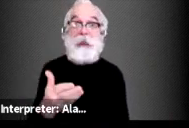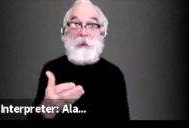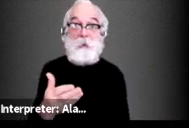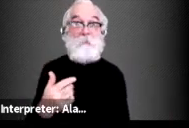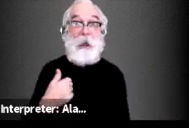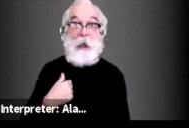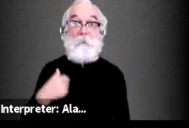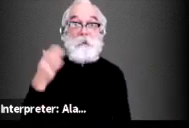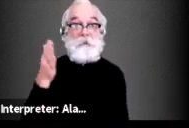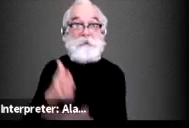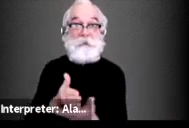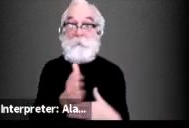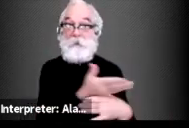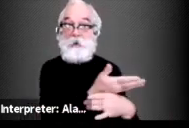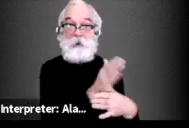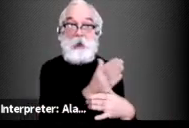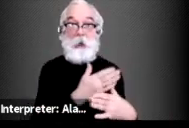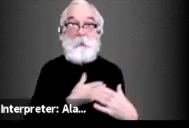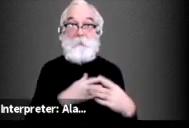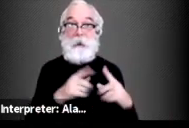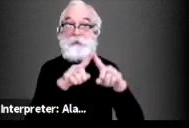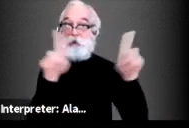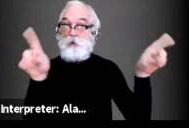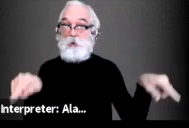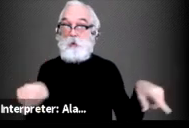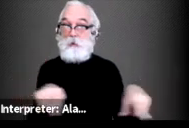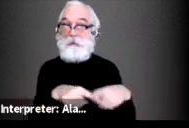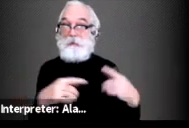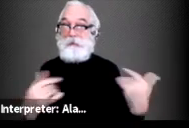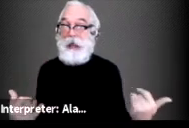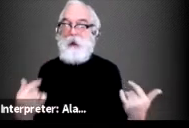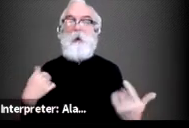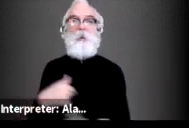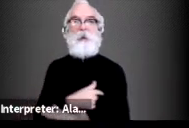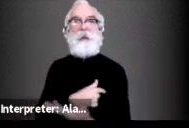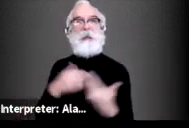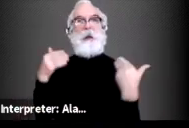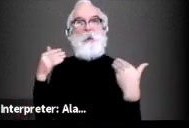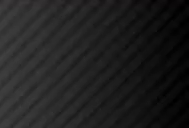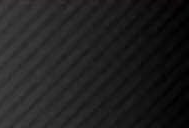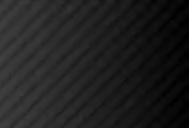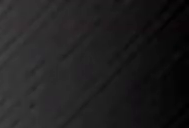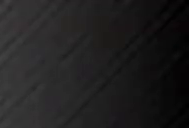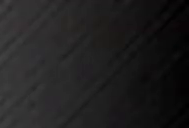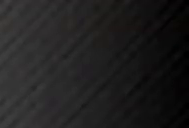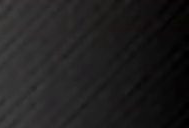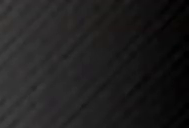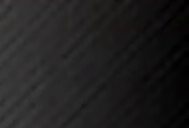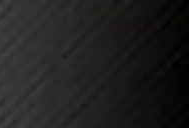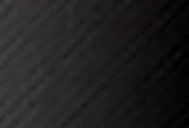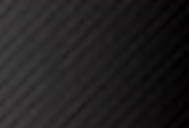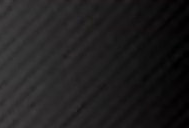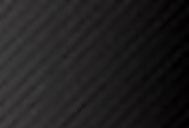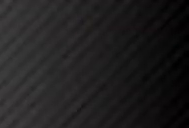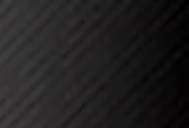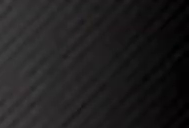stop sharing my screen and we can move on to questions.